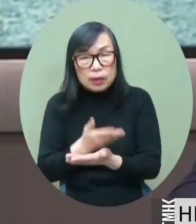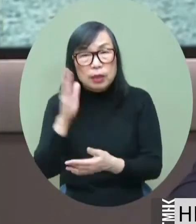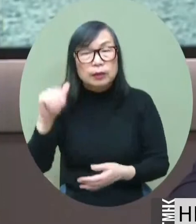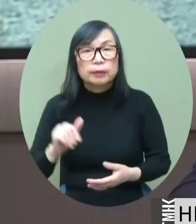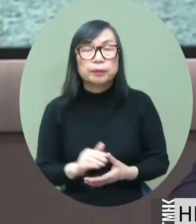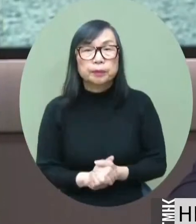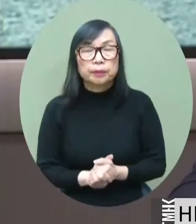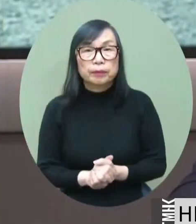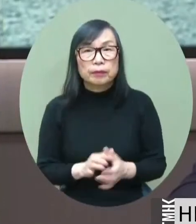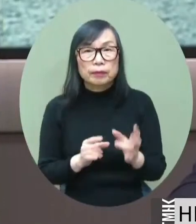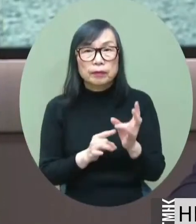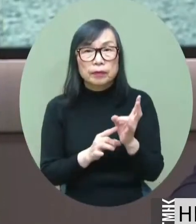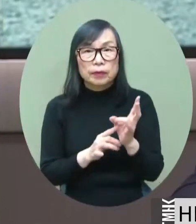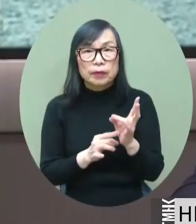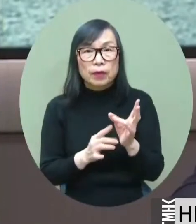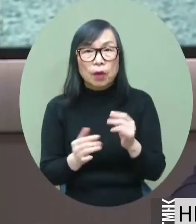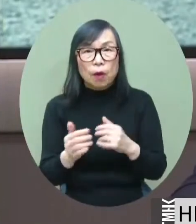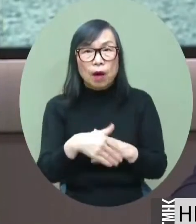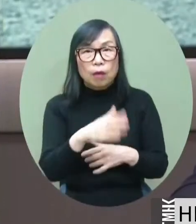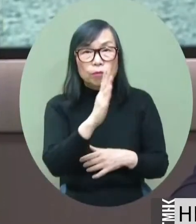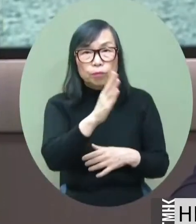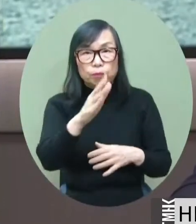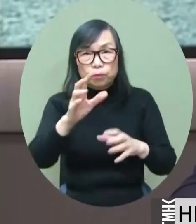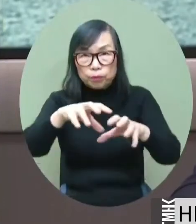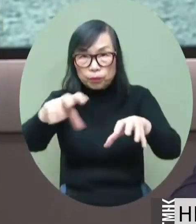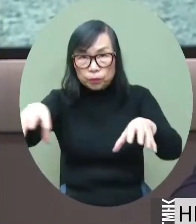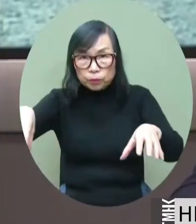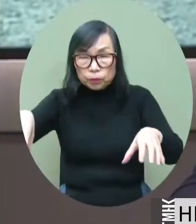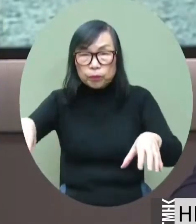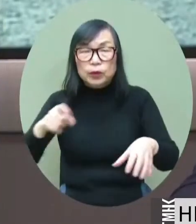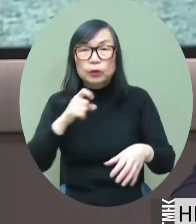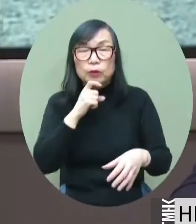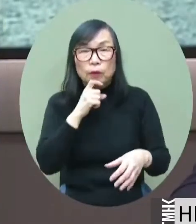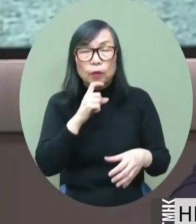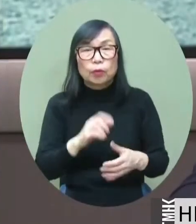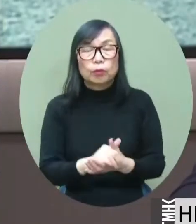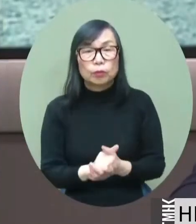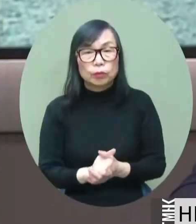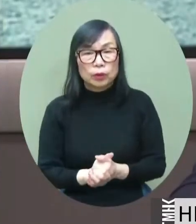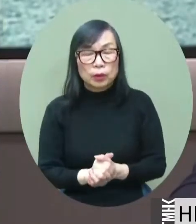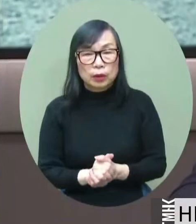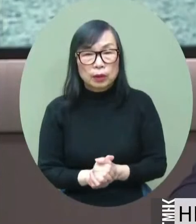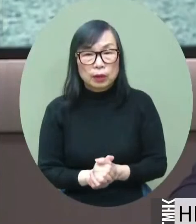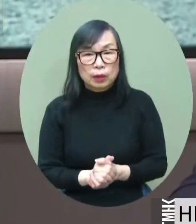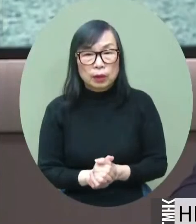for the exam in Penny's Bay. There are different zones in